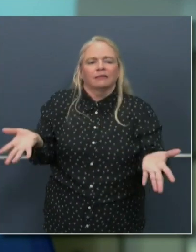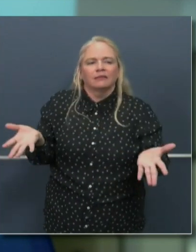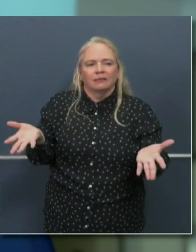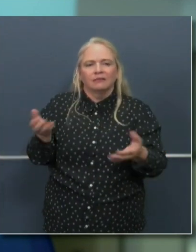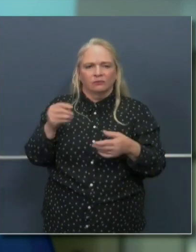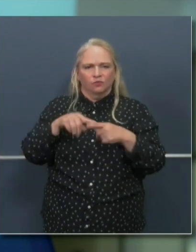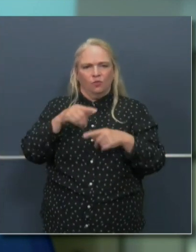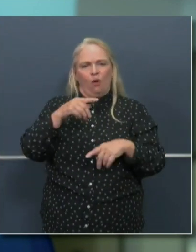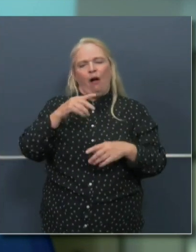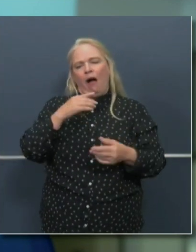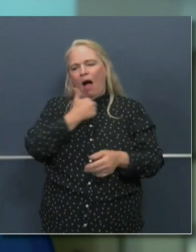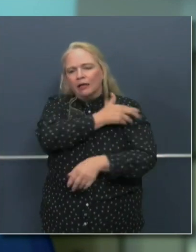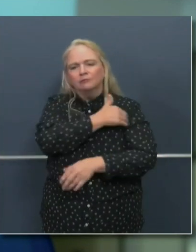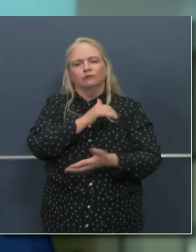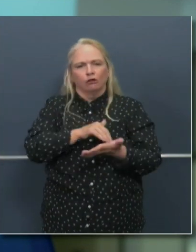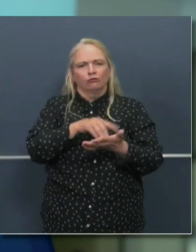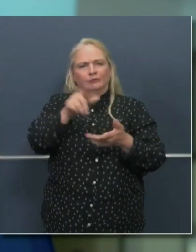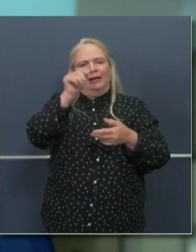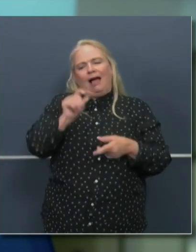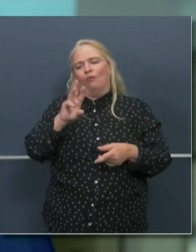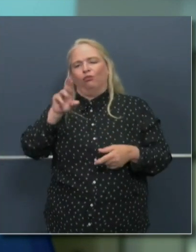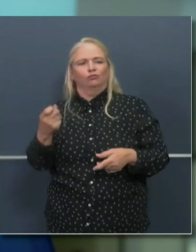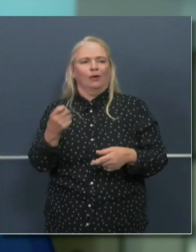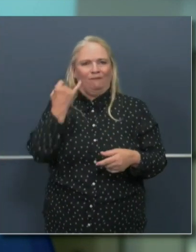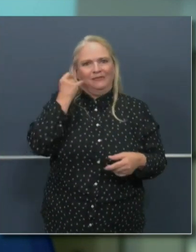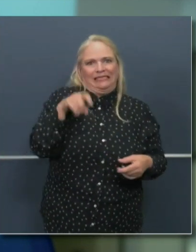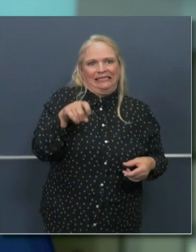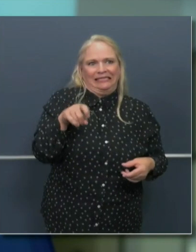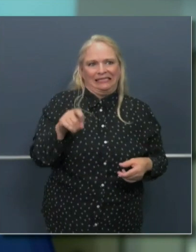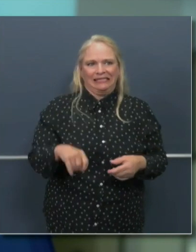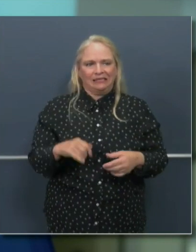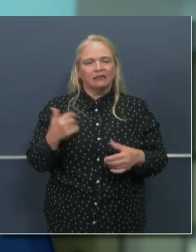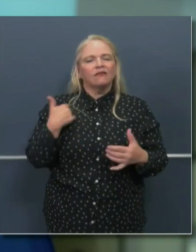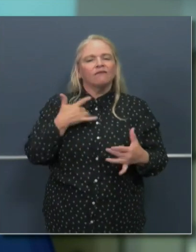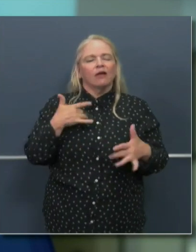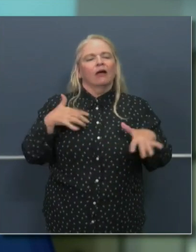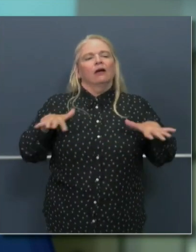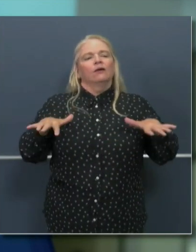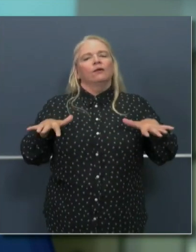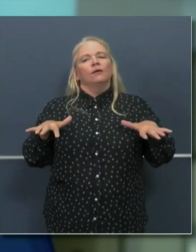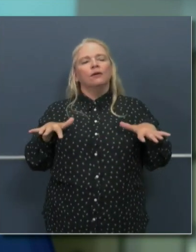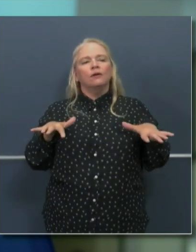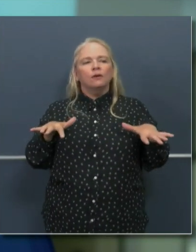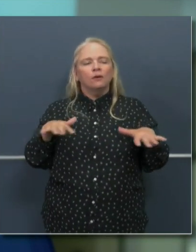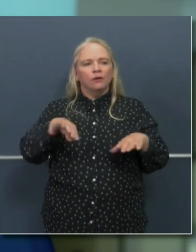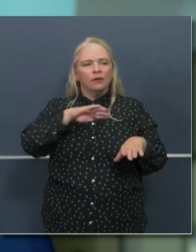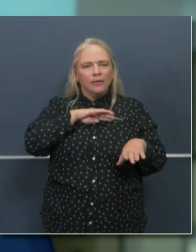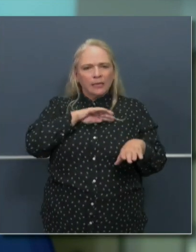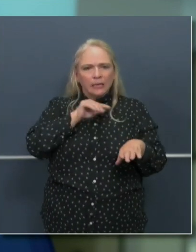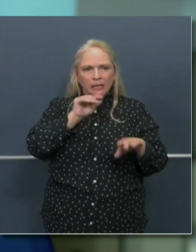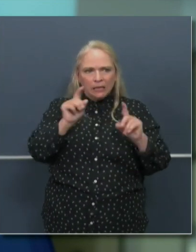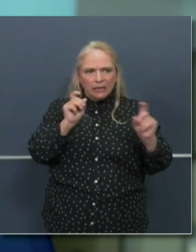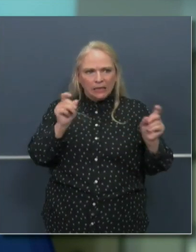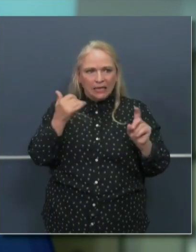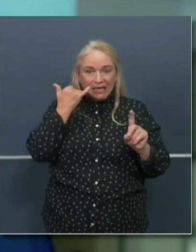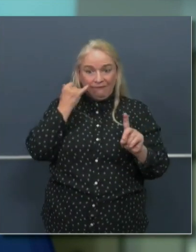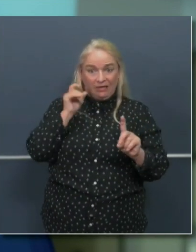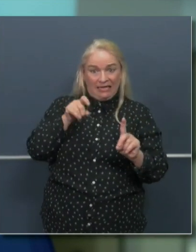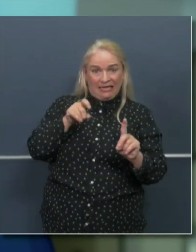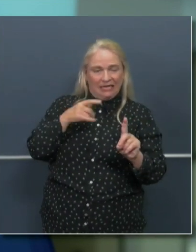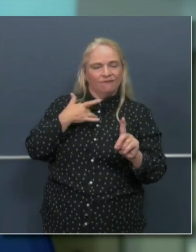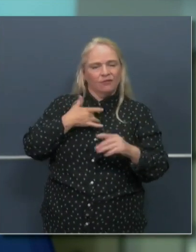points that allow us more confidence in our capacity to meet need and to address our surge. So